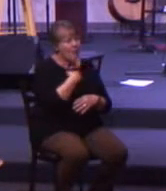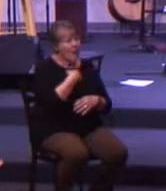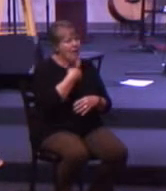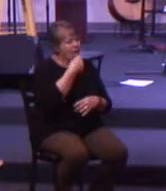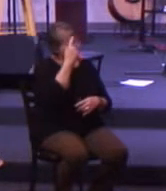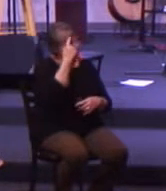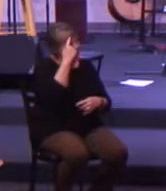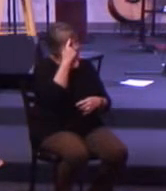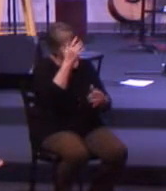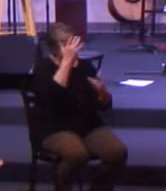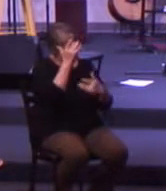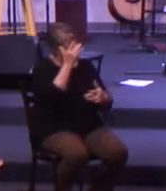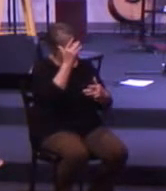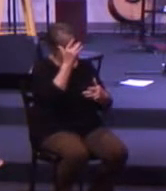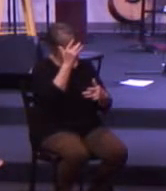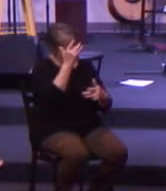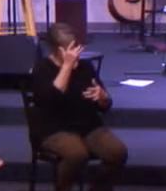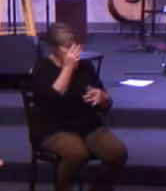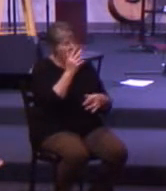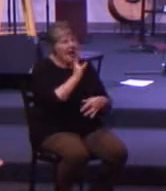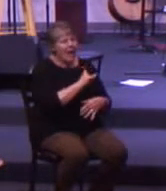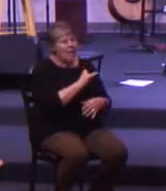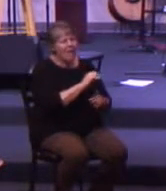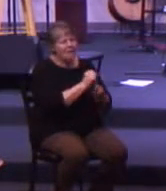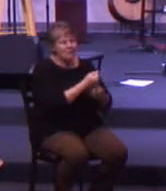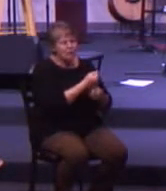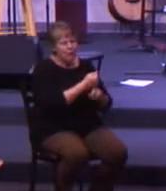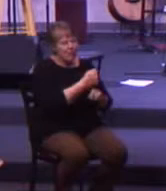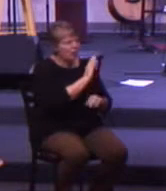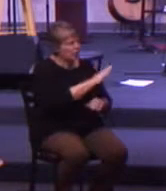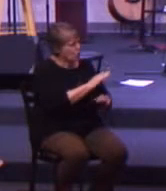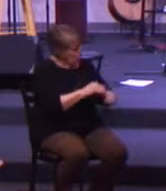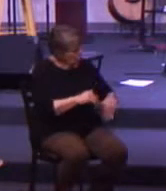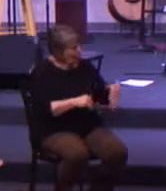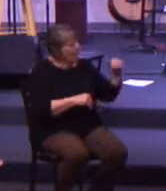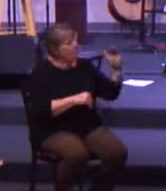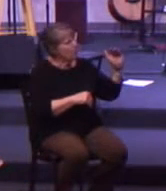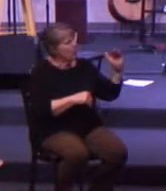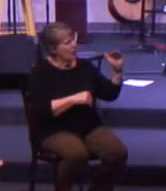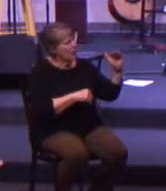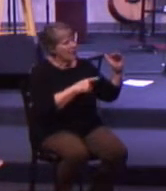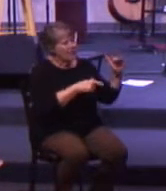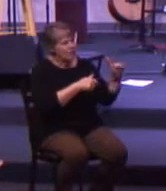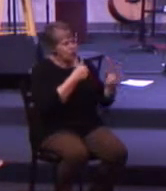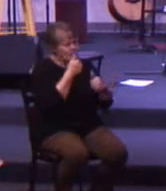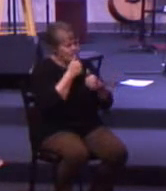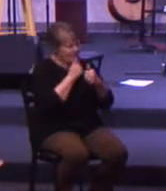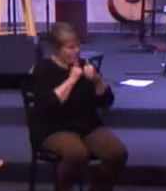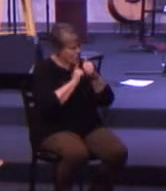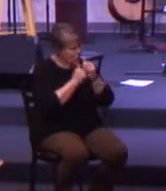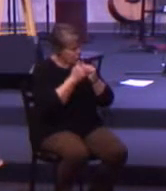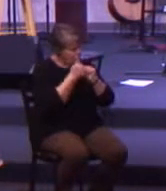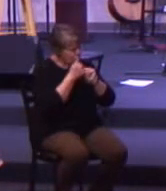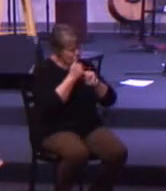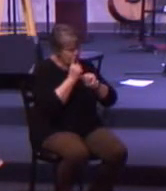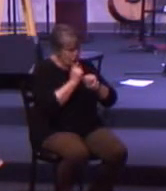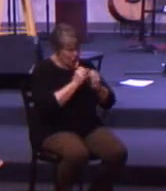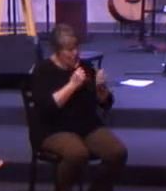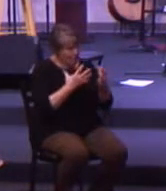And in that situation, in Crystal's childhood and upbringing, she suffered quite a bit in her